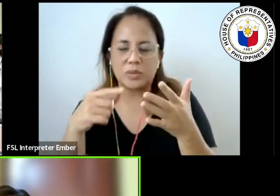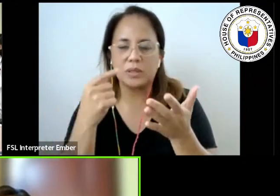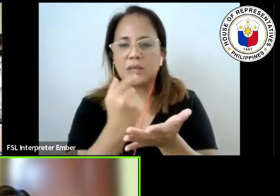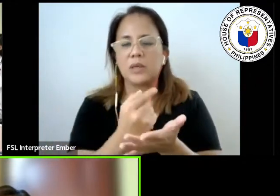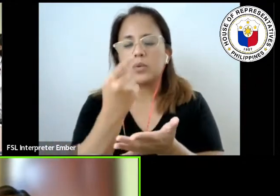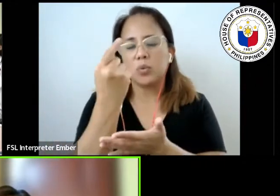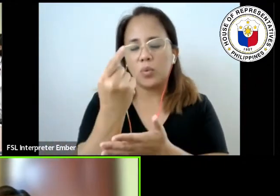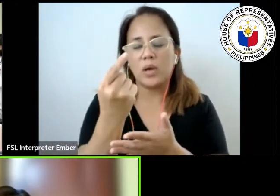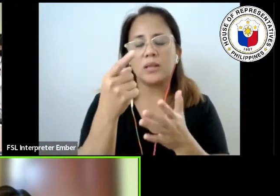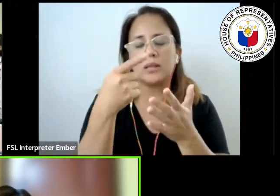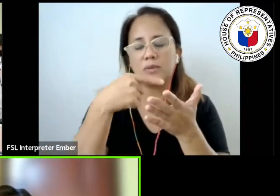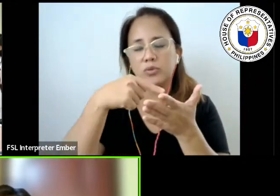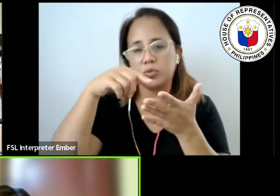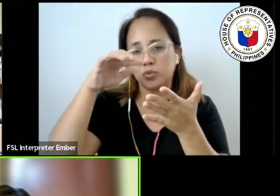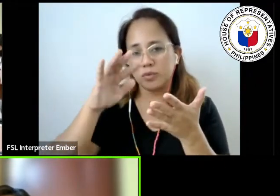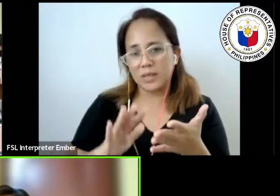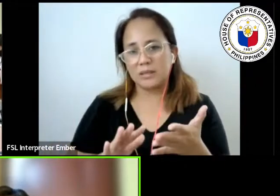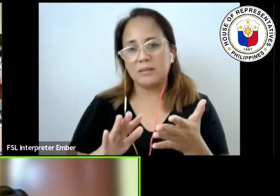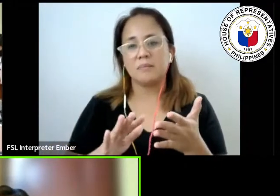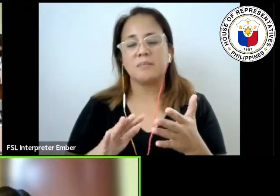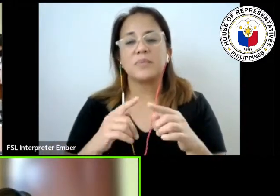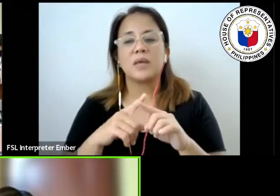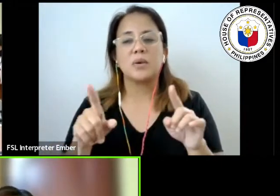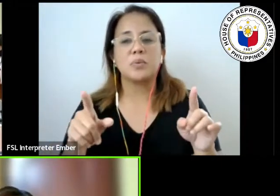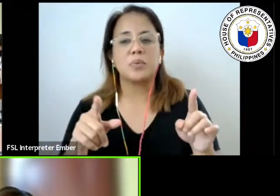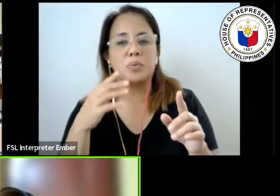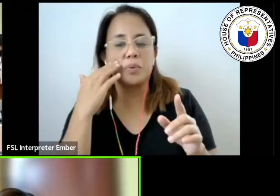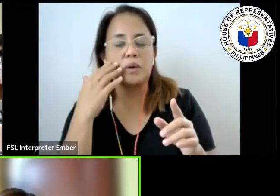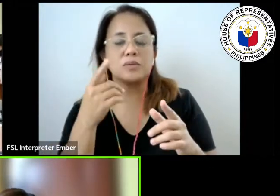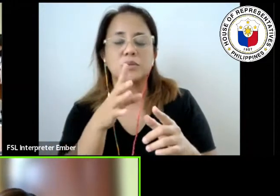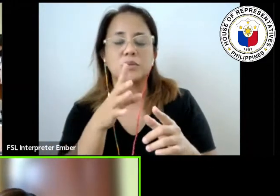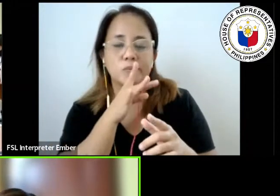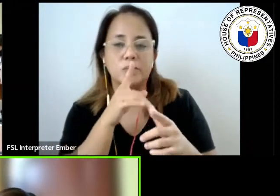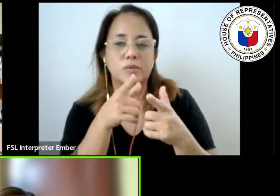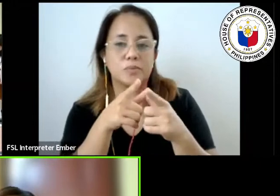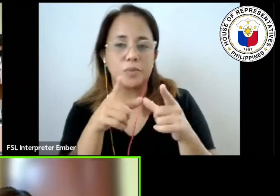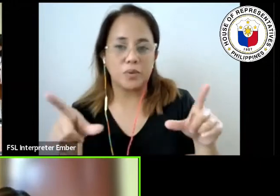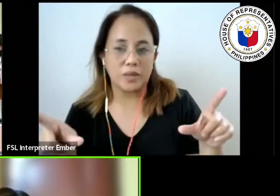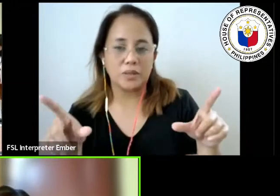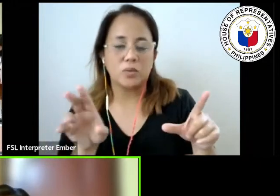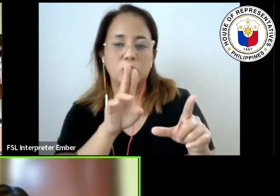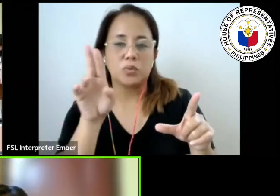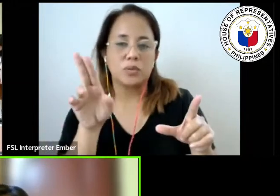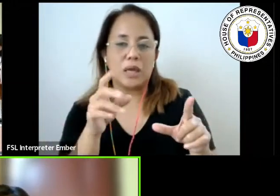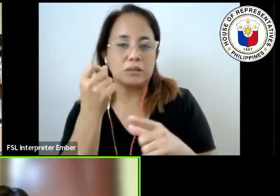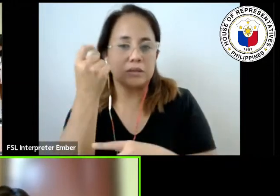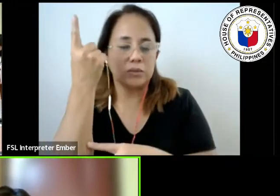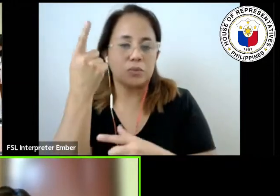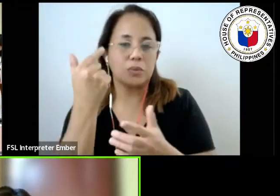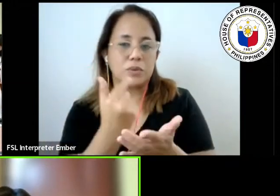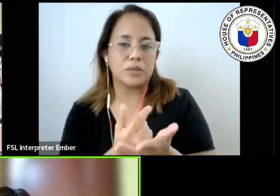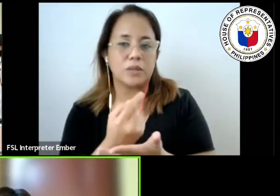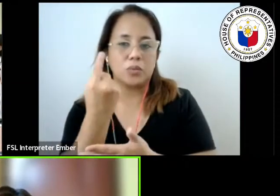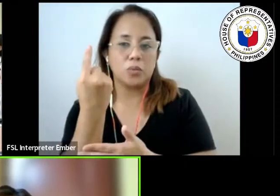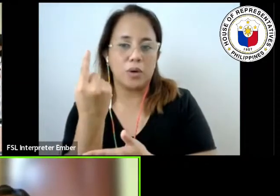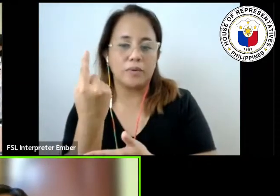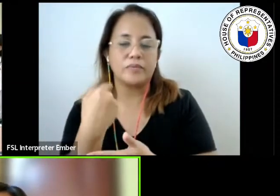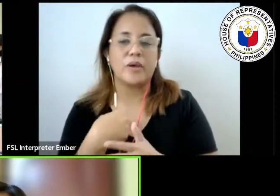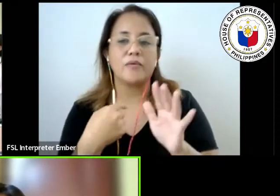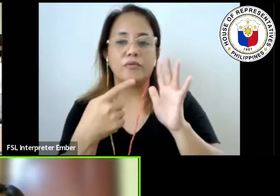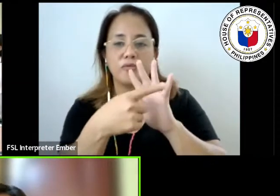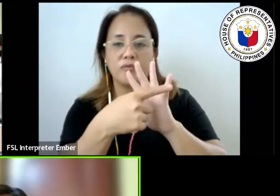learners. And it was to determine the language spoken and the language understood by grade one pupils in the